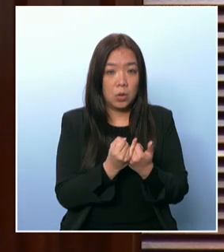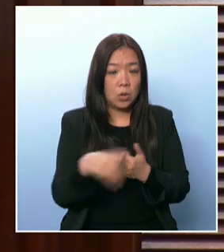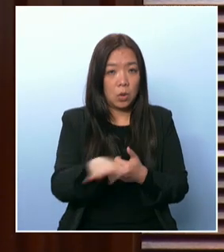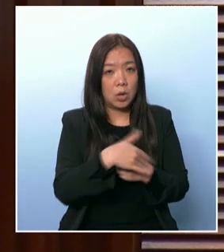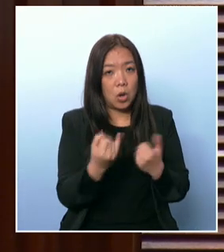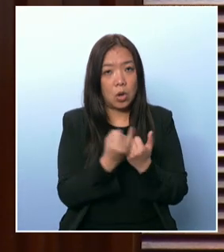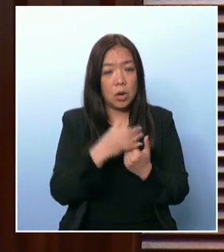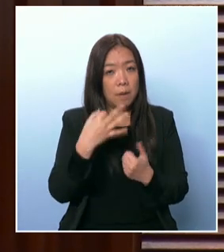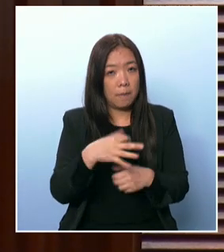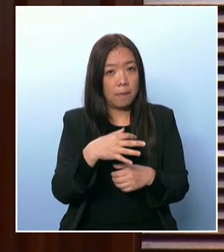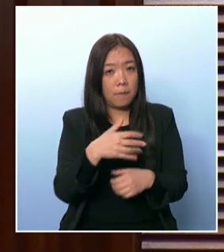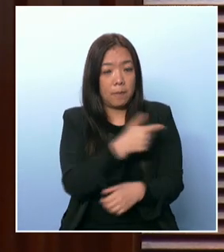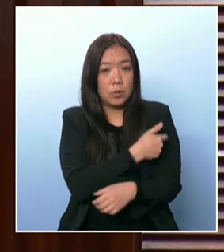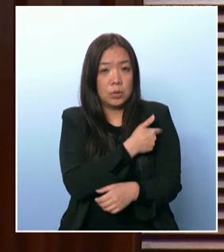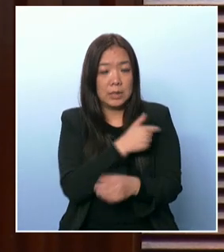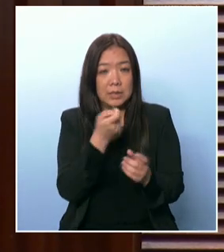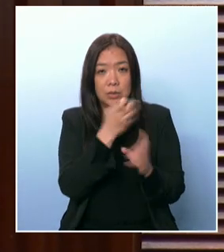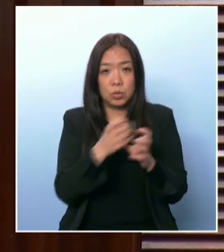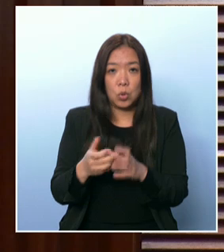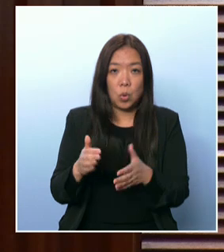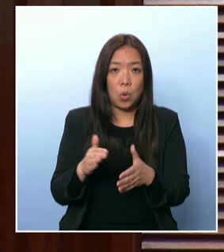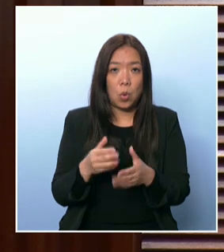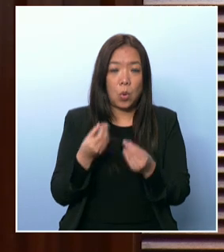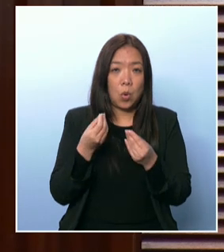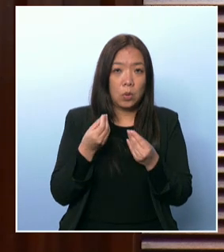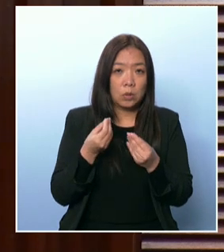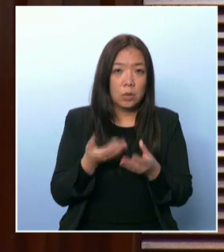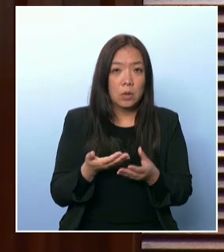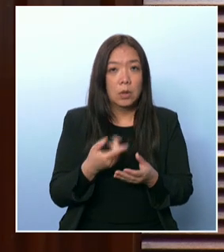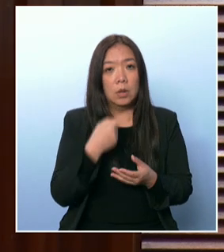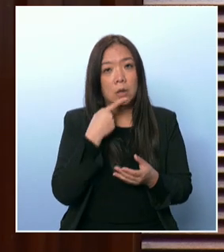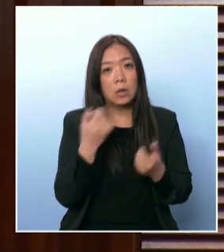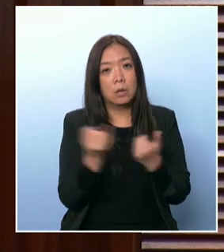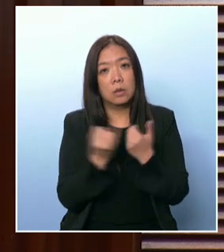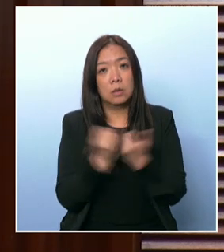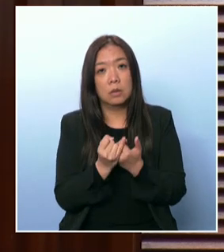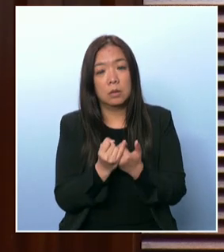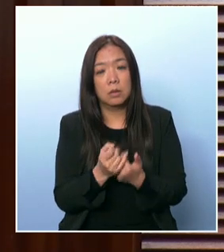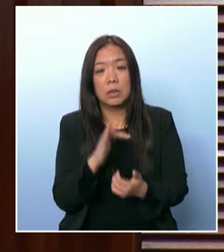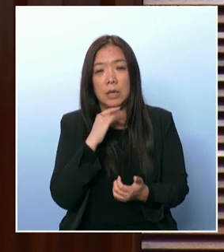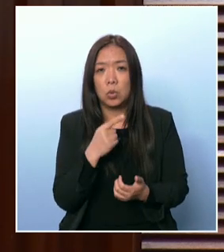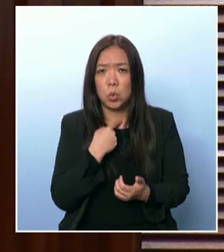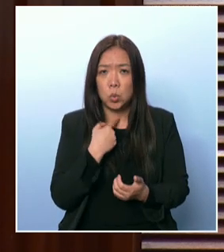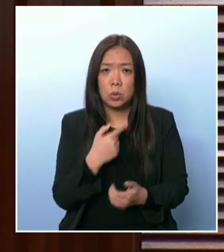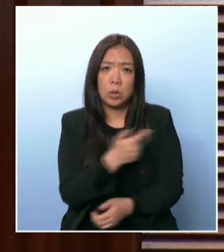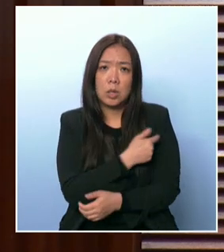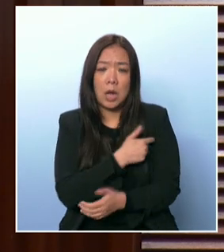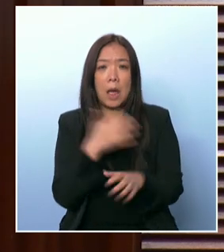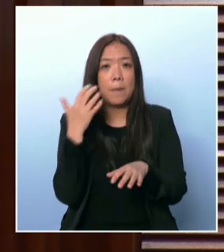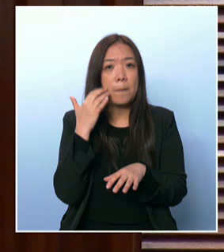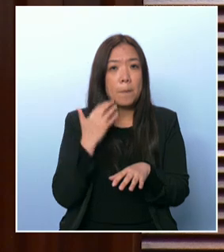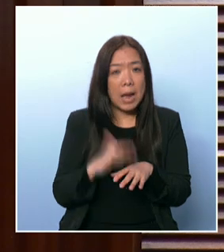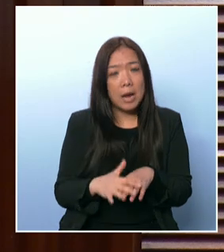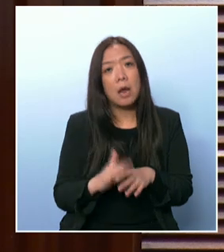Dr. Leung? Now for primary 1 students, our school immunization teams would